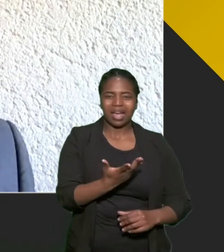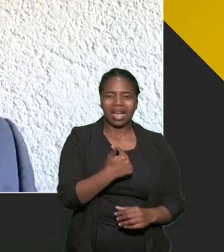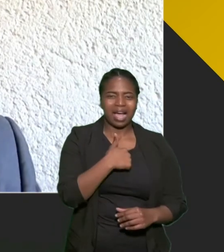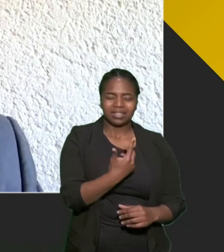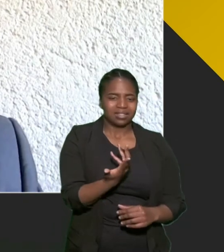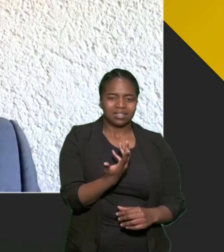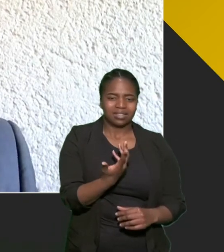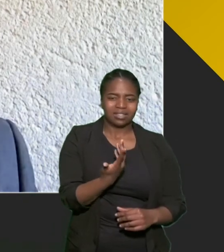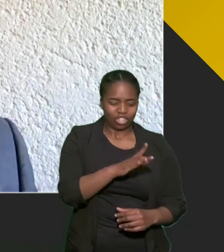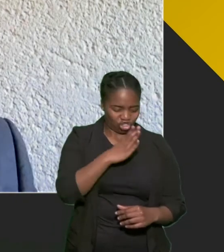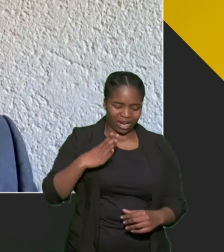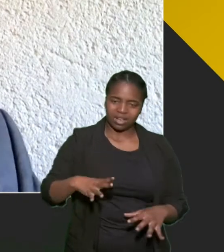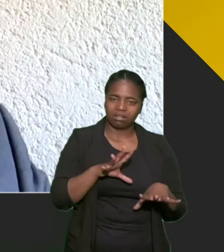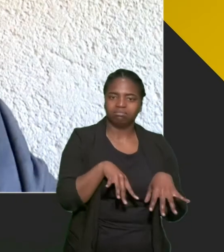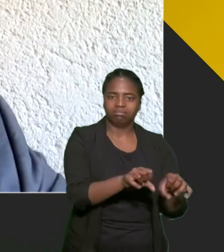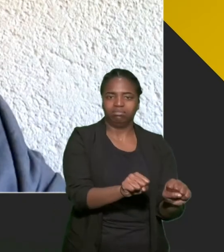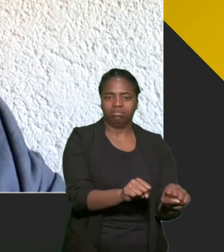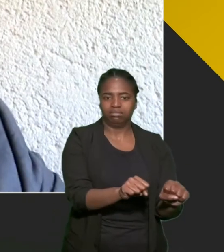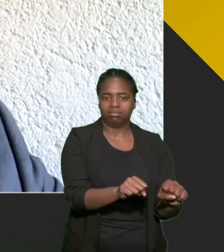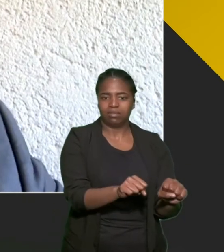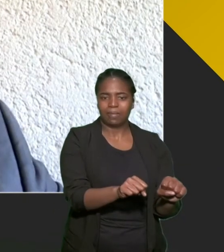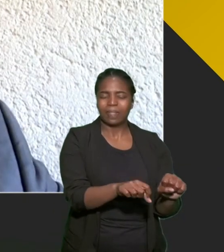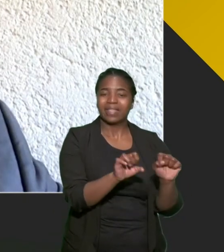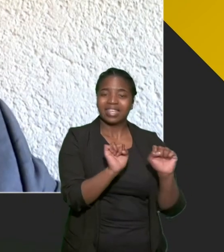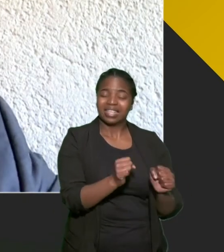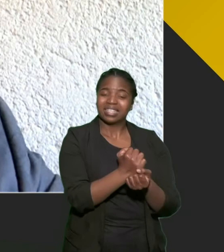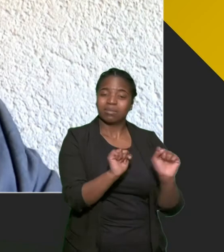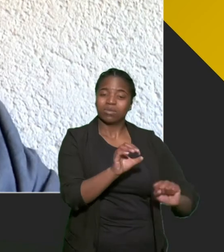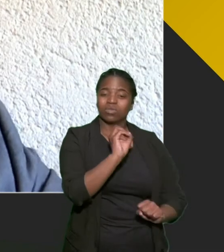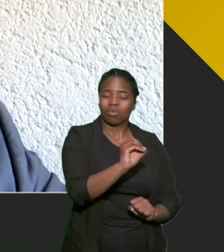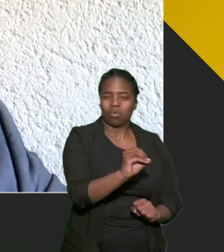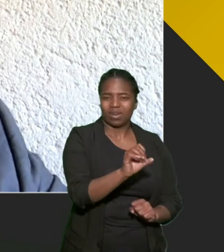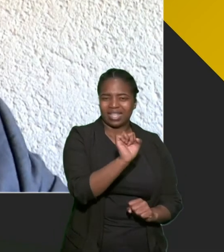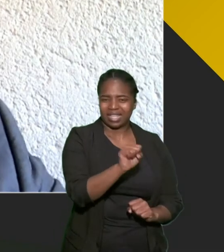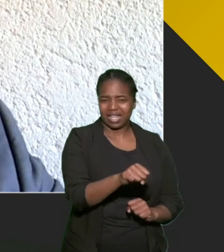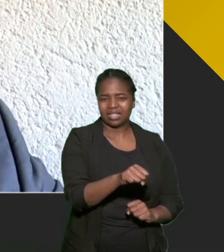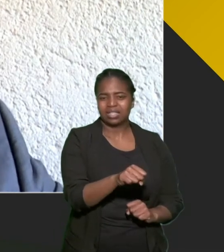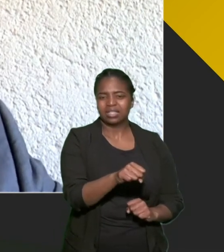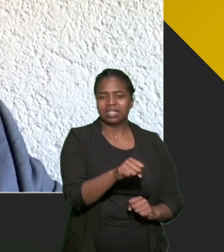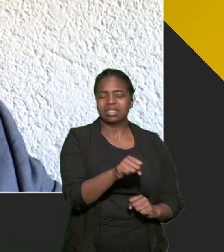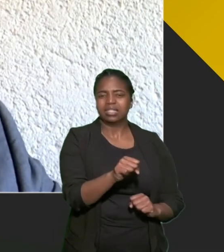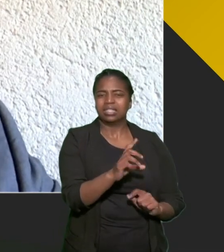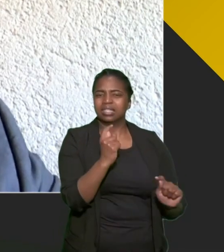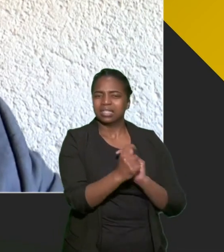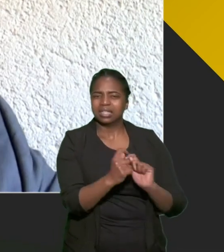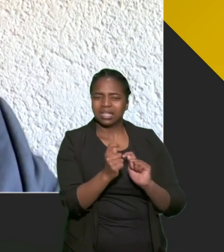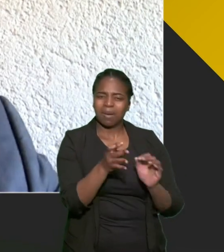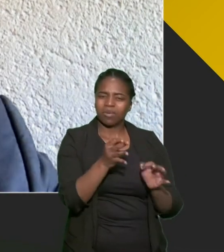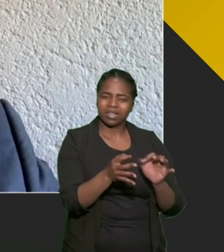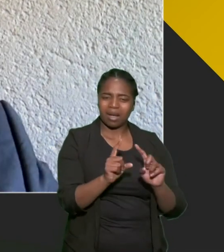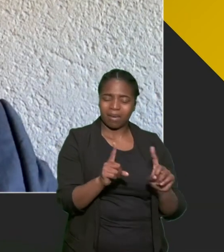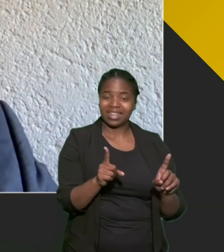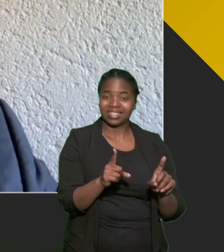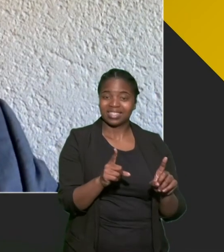yikoloni nje yaseChina. So even though kune democracy and even though ama parties ayachintshana lapha ya